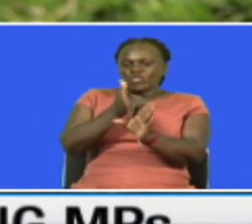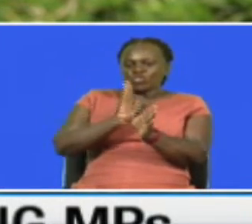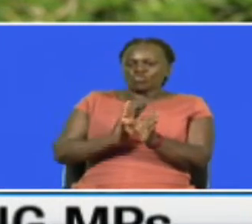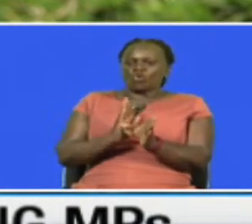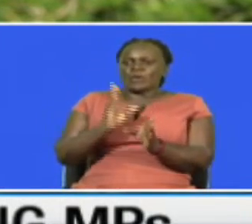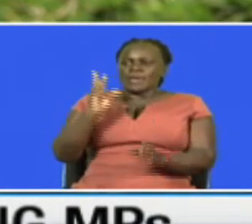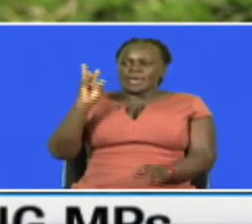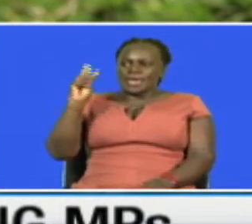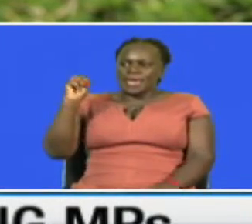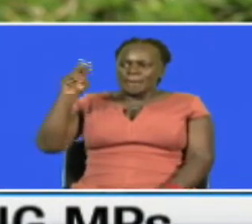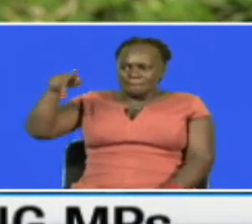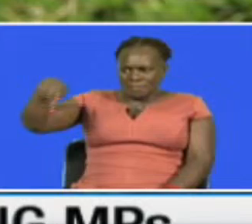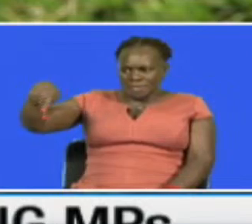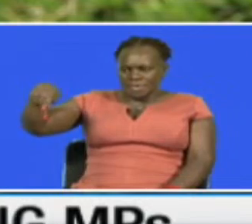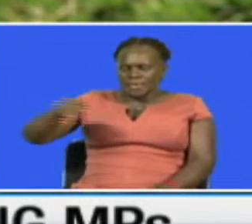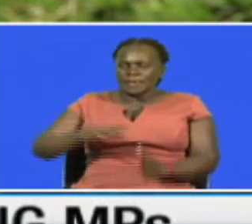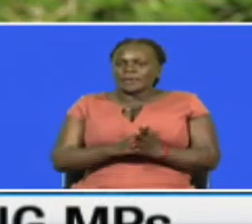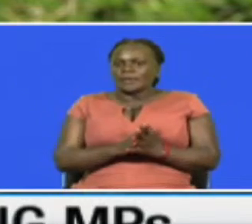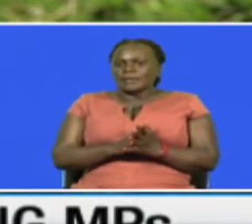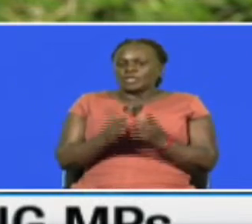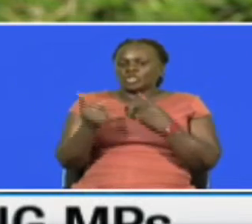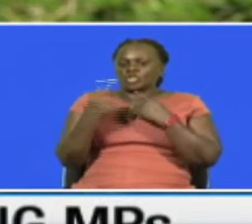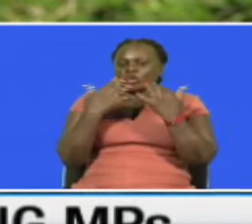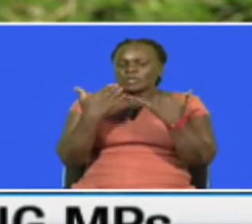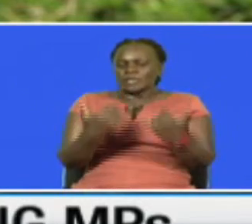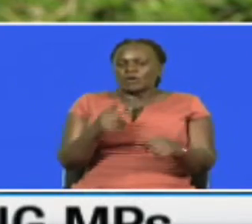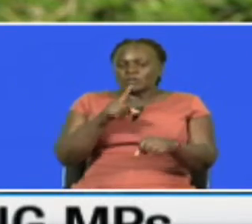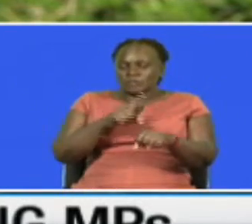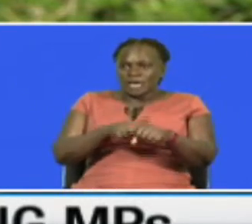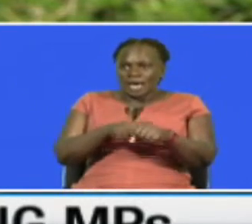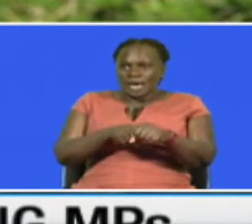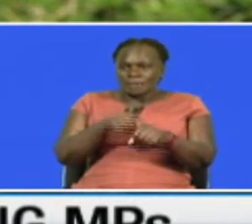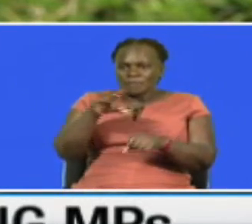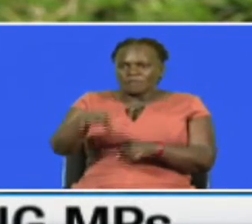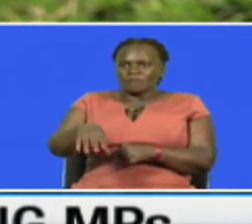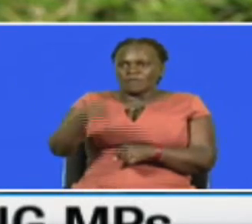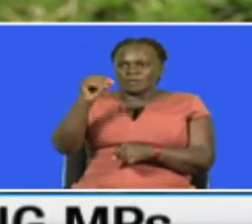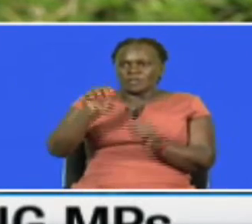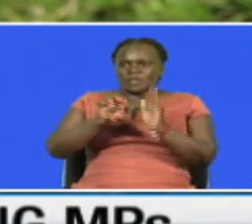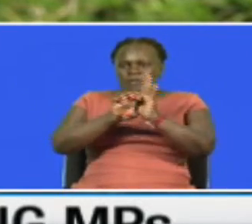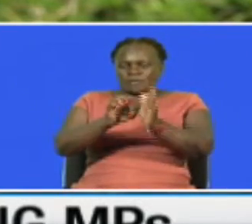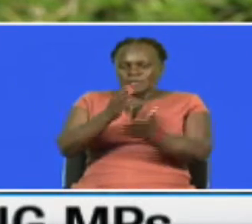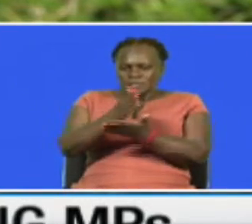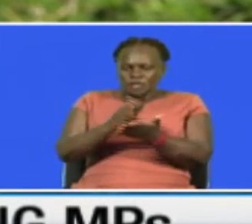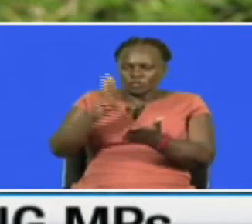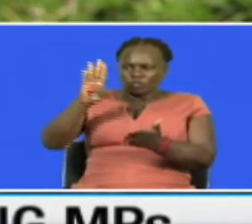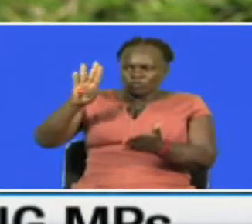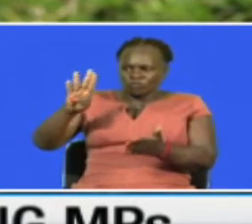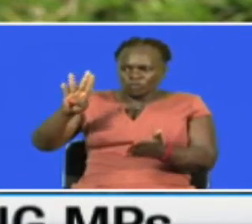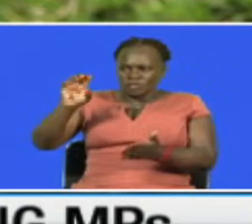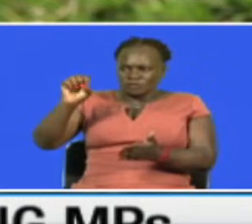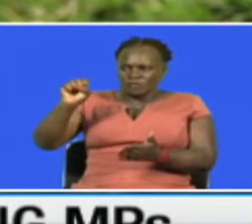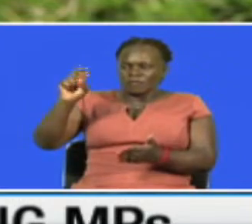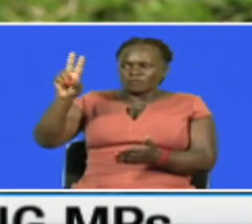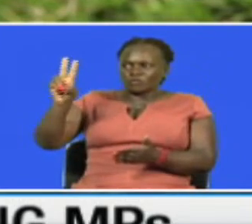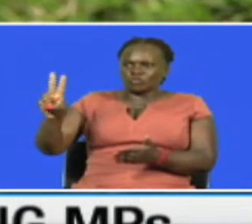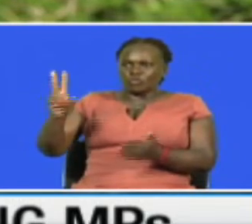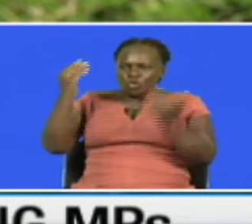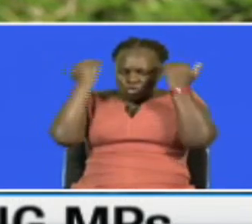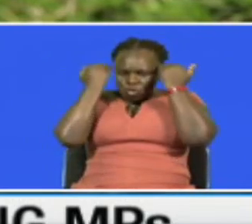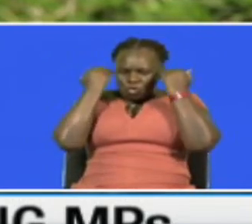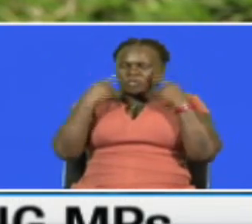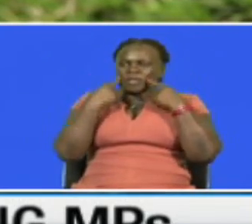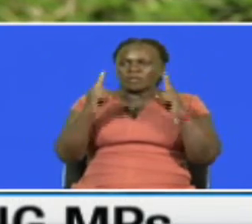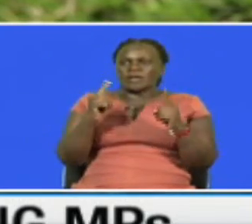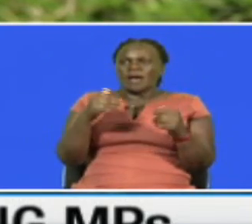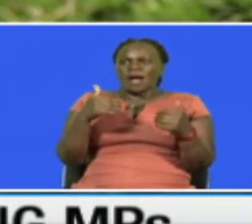these particular parliamentarians. As we speak, once that particular finding, for instance in Section 45(2), has been made by the High Court,